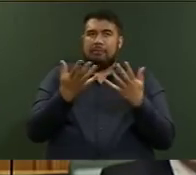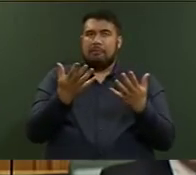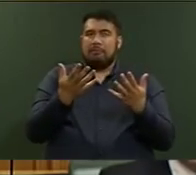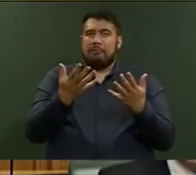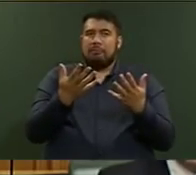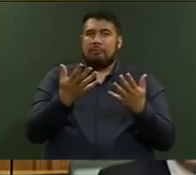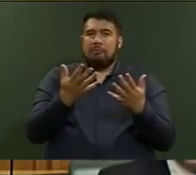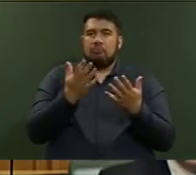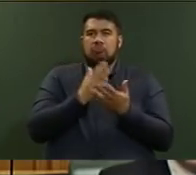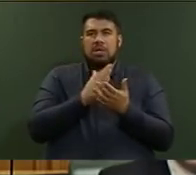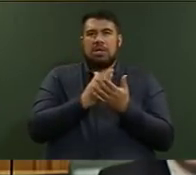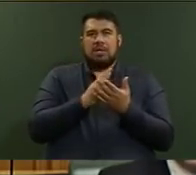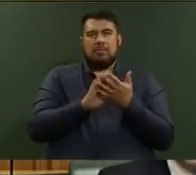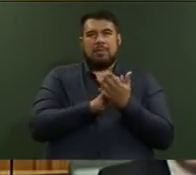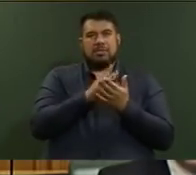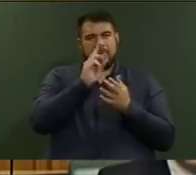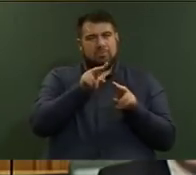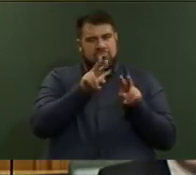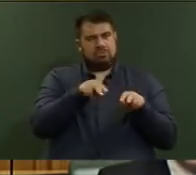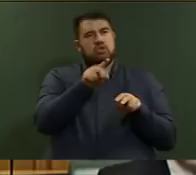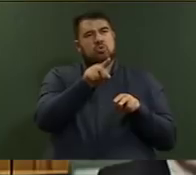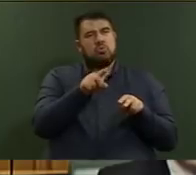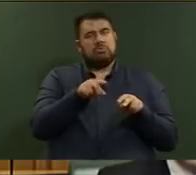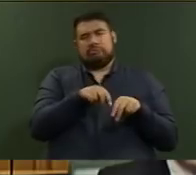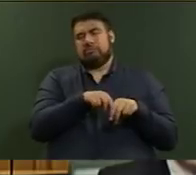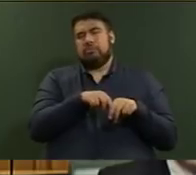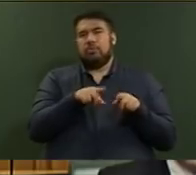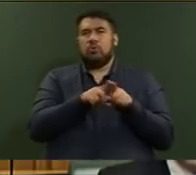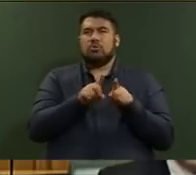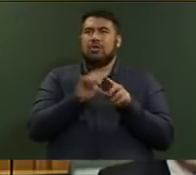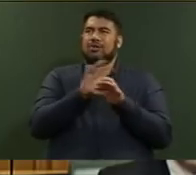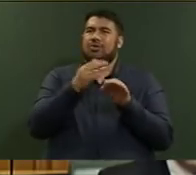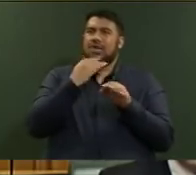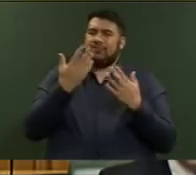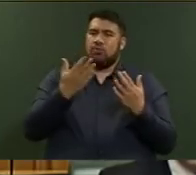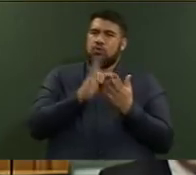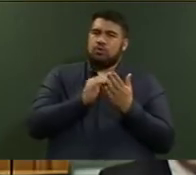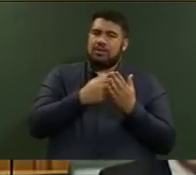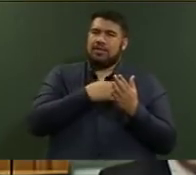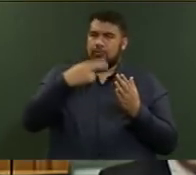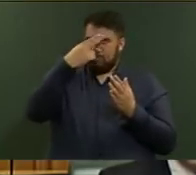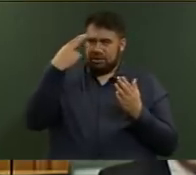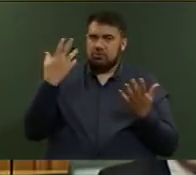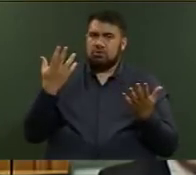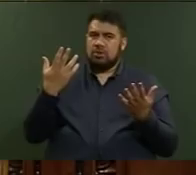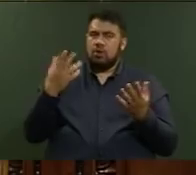either their own prestige, the prestige of the government, or in fact the elucidation of Parliament itself.